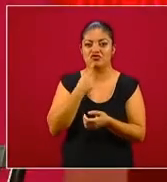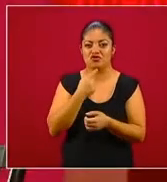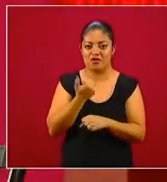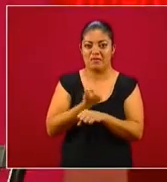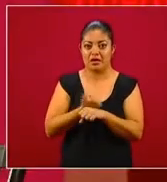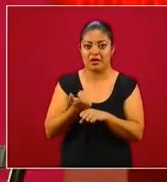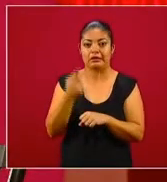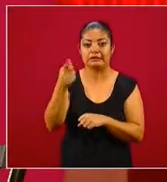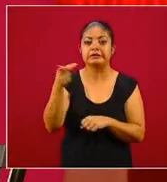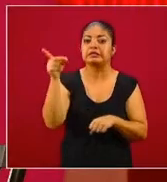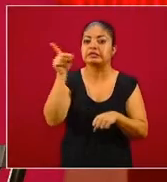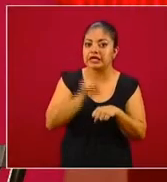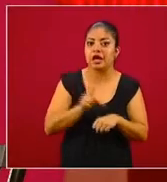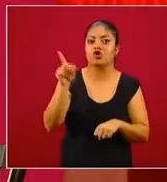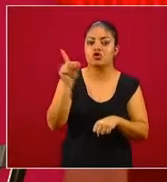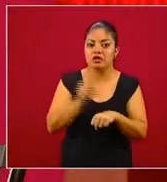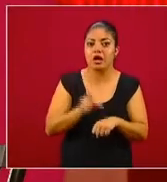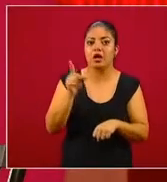Also,